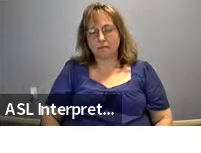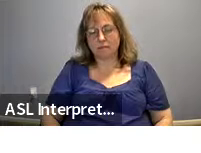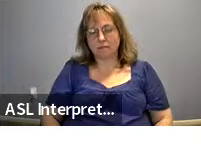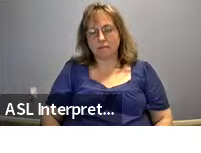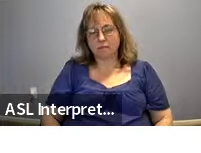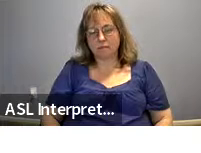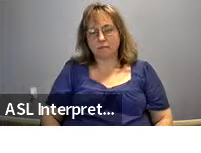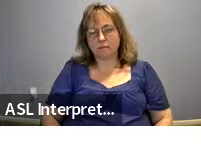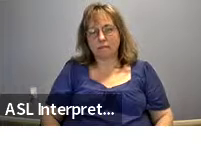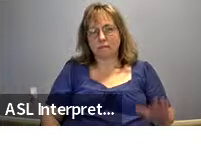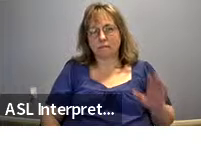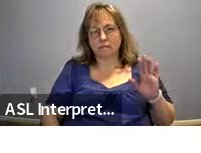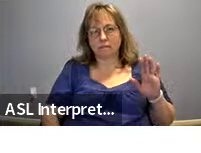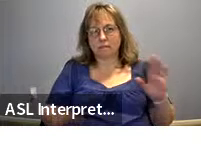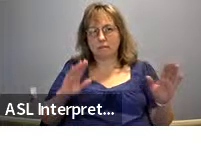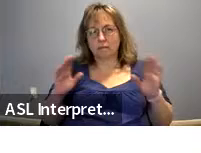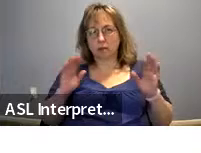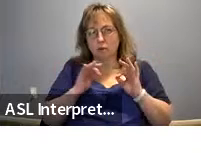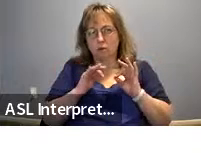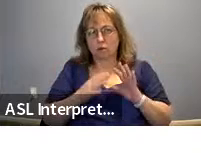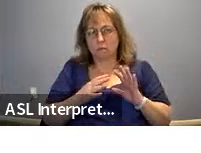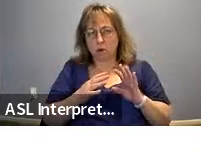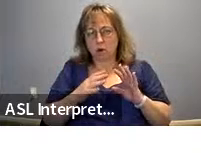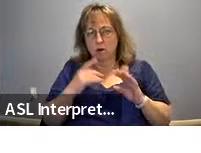Hi, this is Summer, the Arabic interpreter.